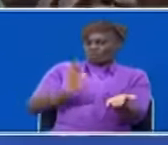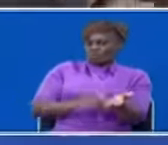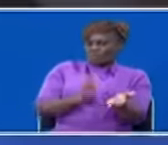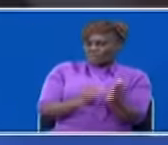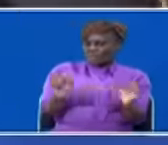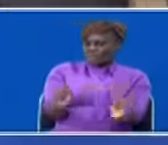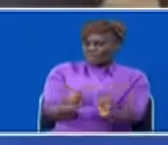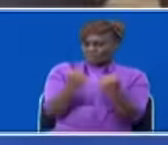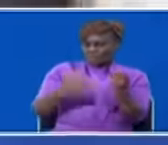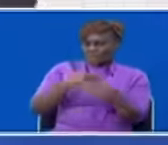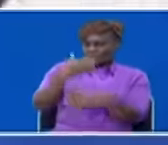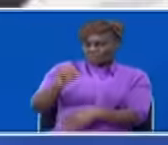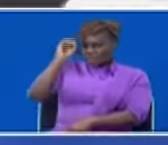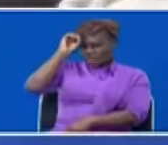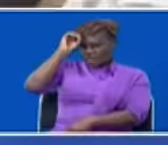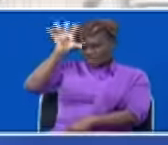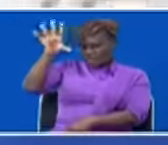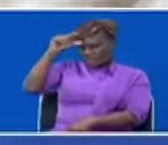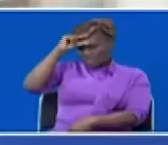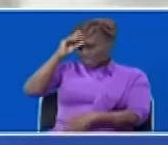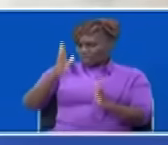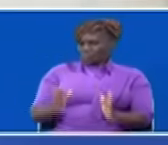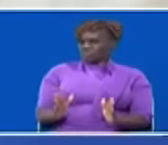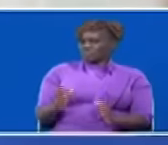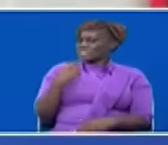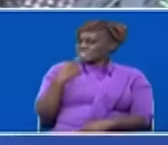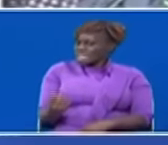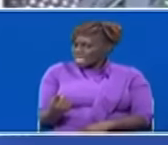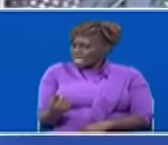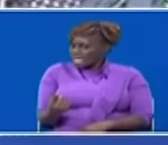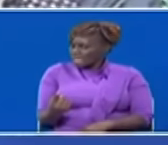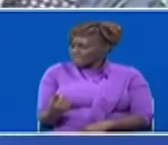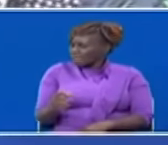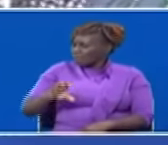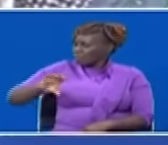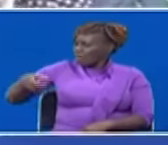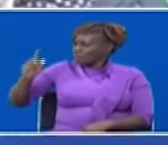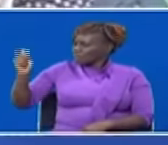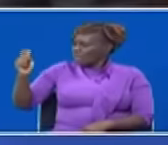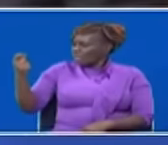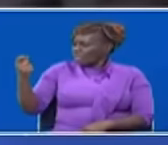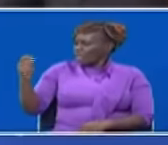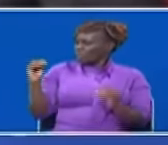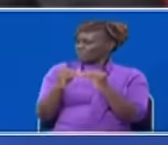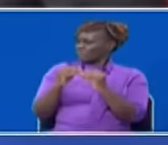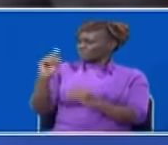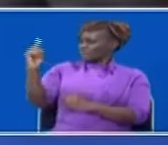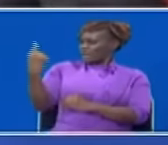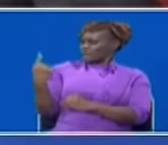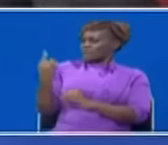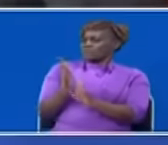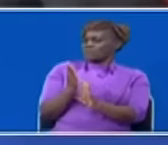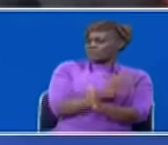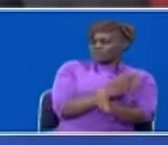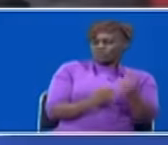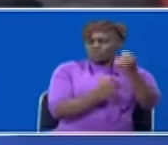few weeks after Kiambu Governor William Kabogo was quoted to have said that Mount Kenya people will have to meet first before agreeing